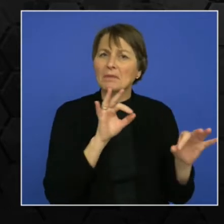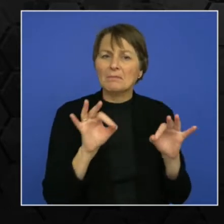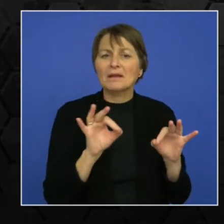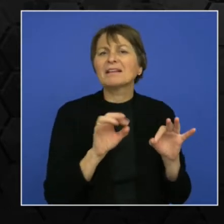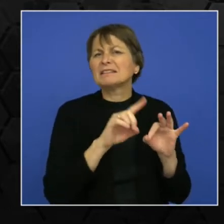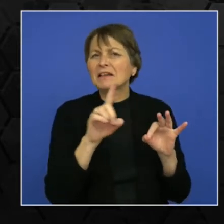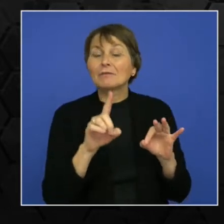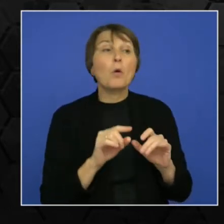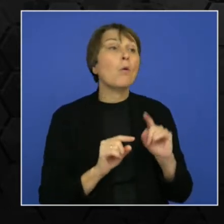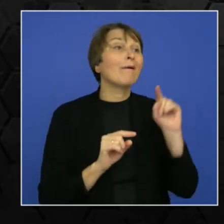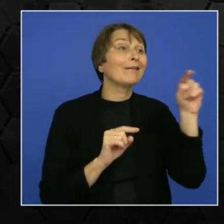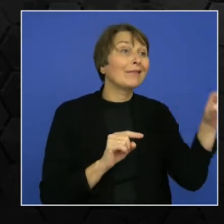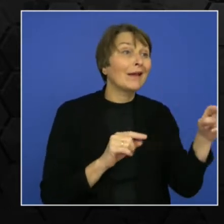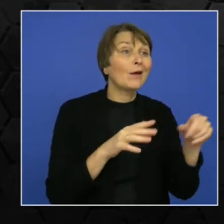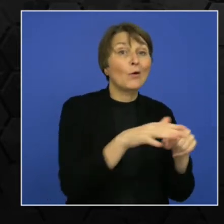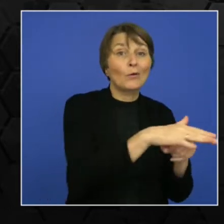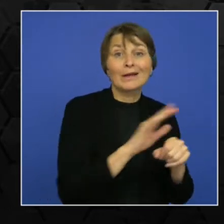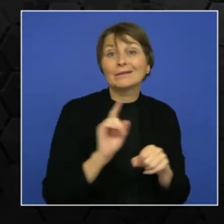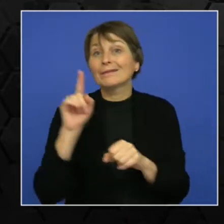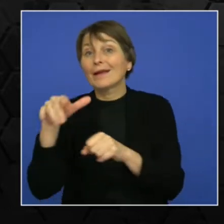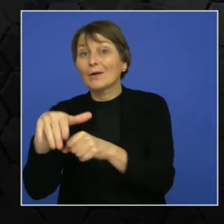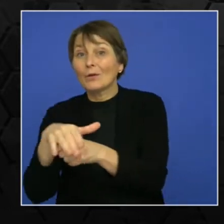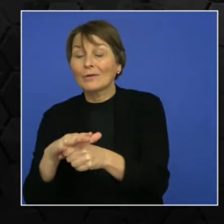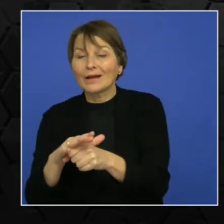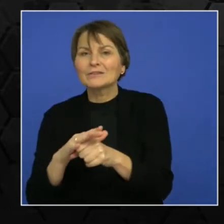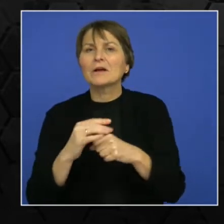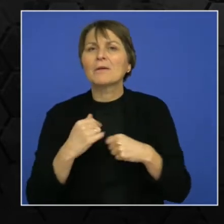locations based on, and also your kind of